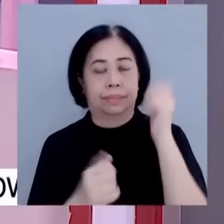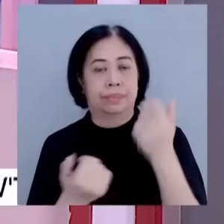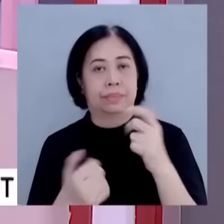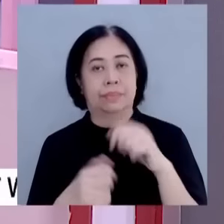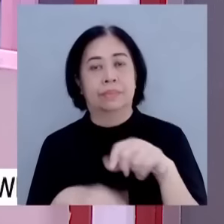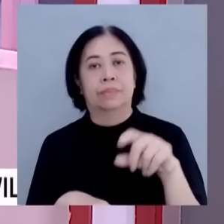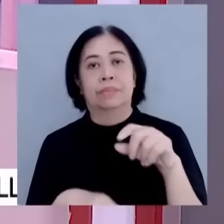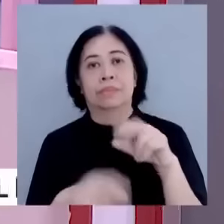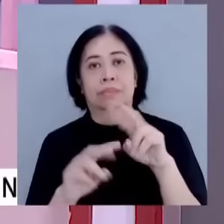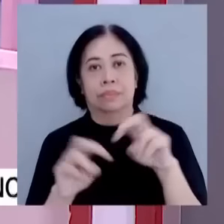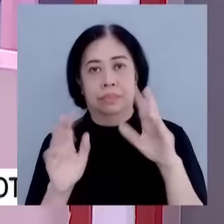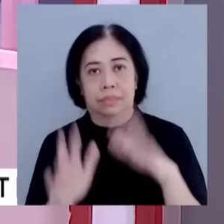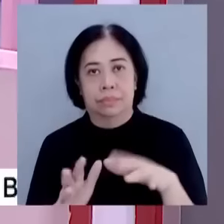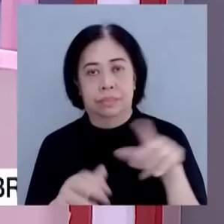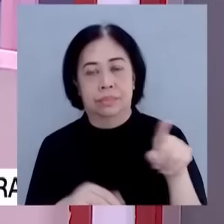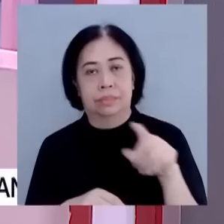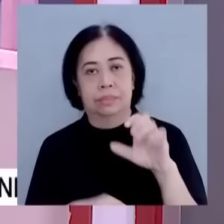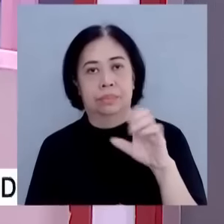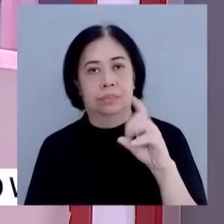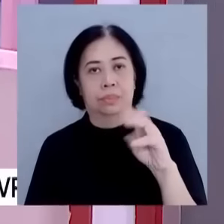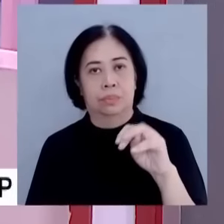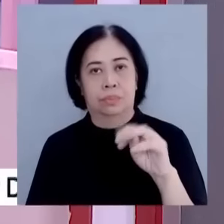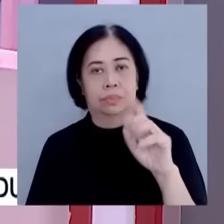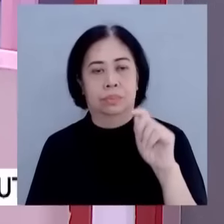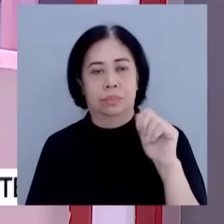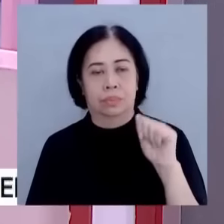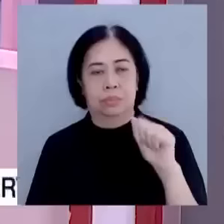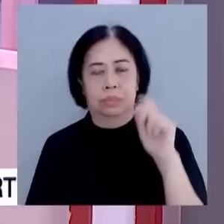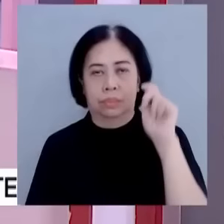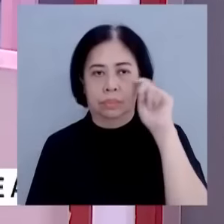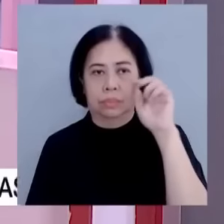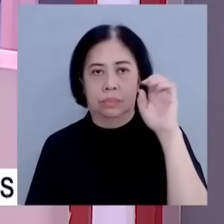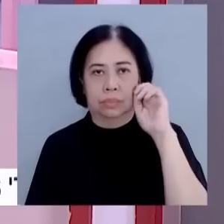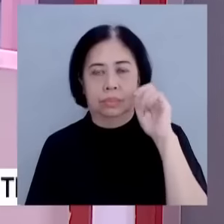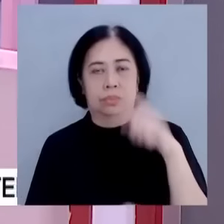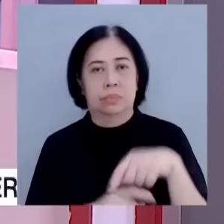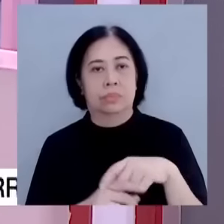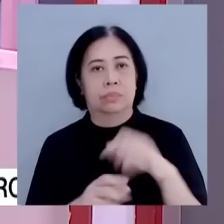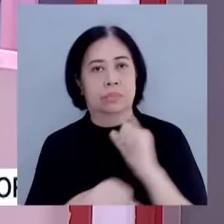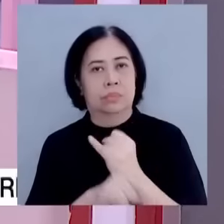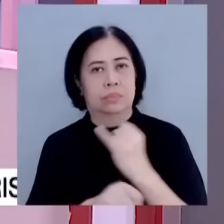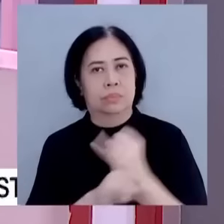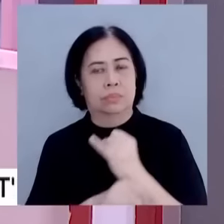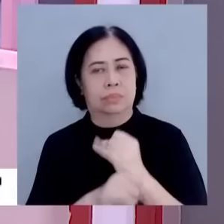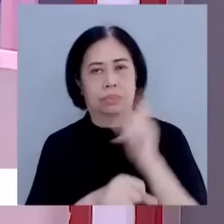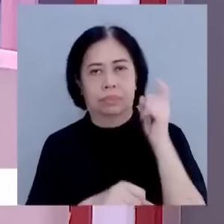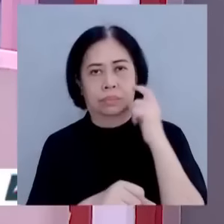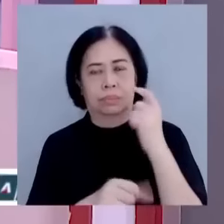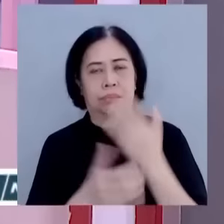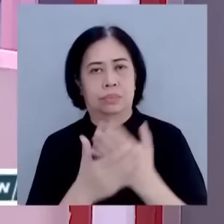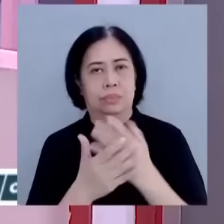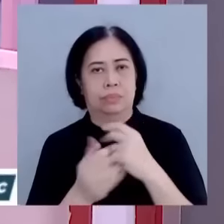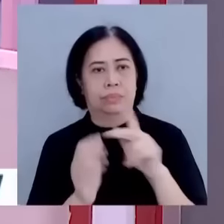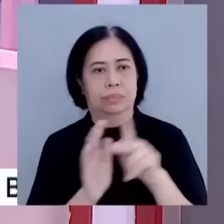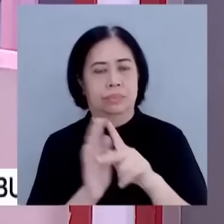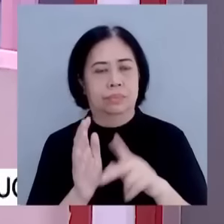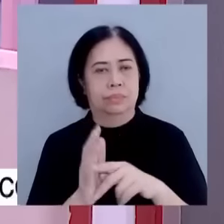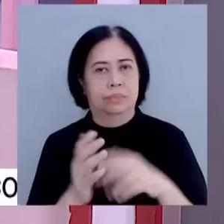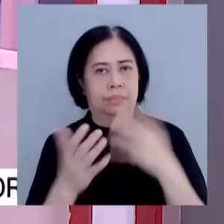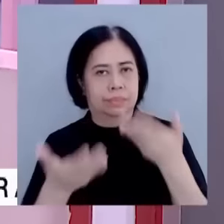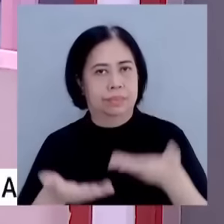Dayao of the Institute of Policy and Governance. Professor, good afternoon to you. Thanks for joining us today. Welcome to the